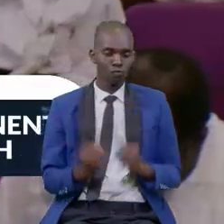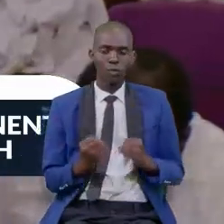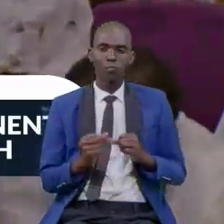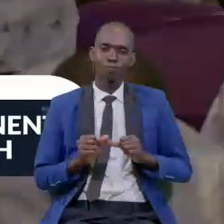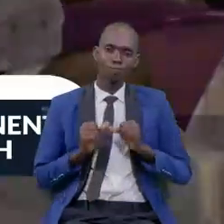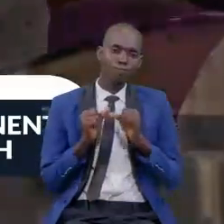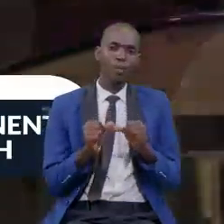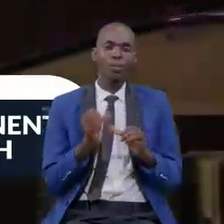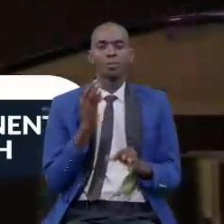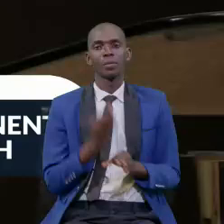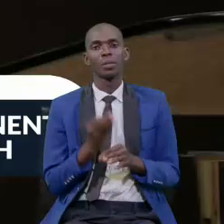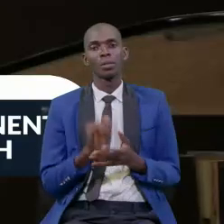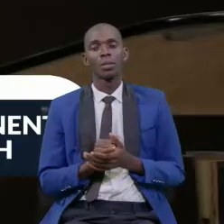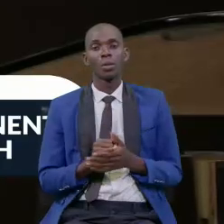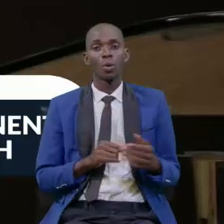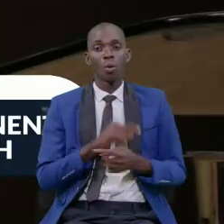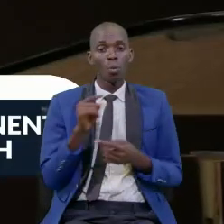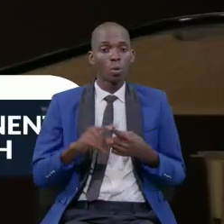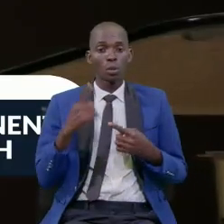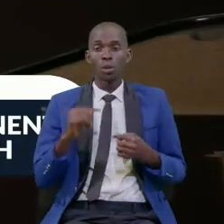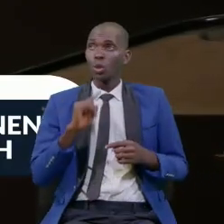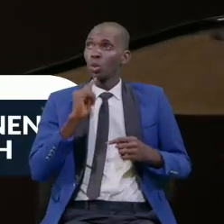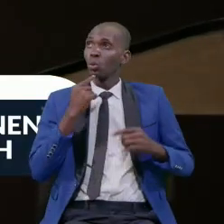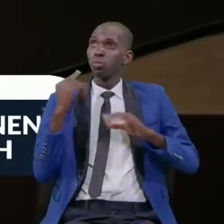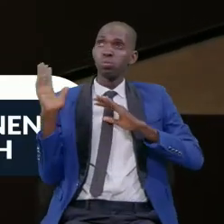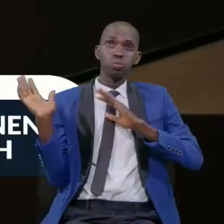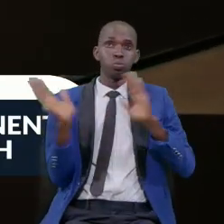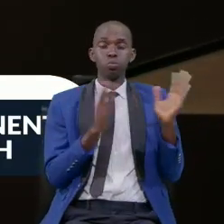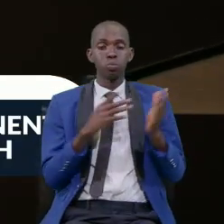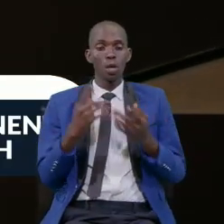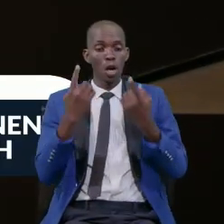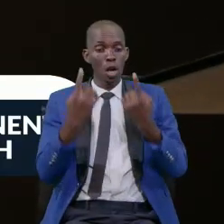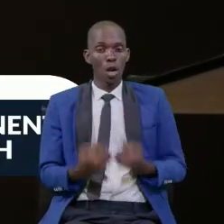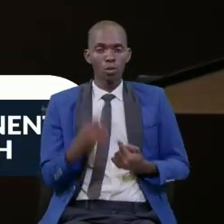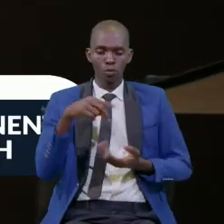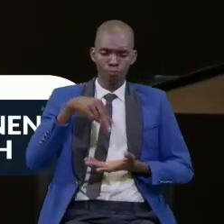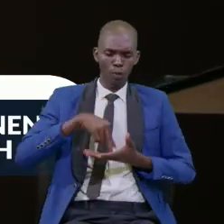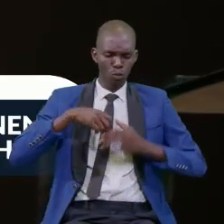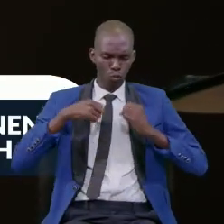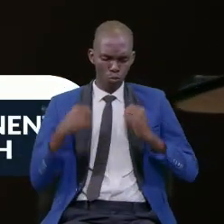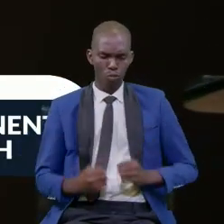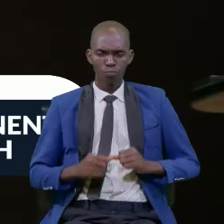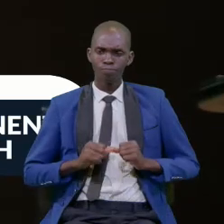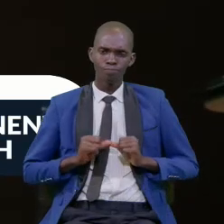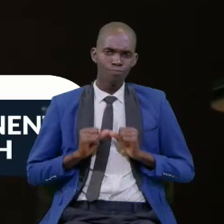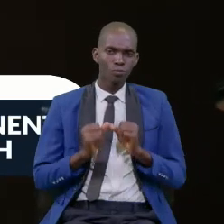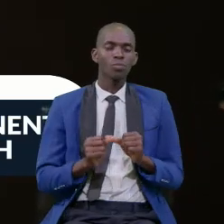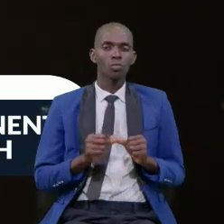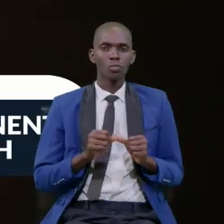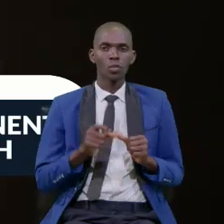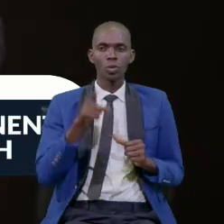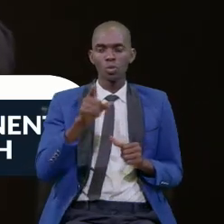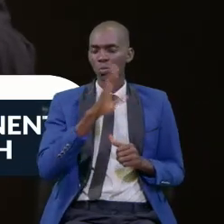faith. When the storms come, you keep standing, you're steadfast, you're